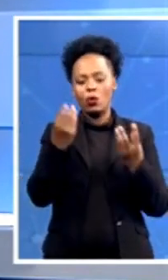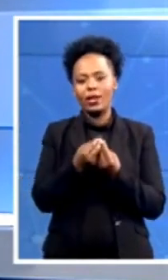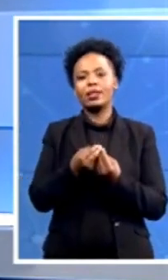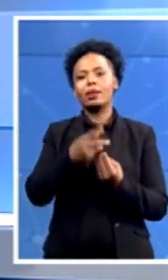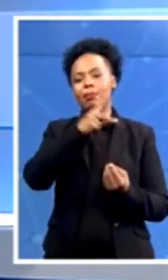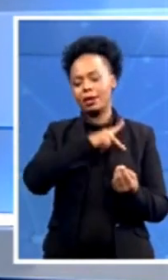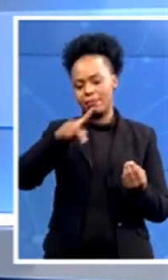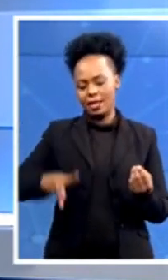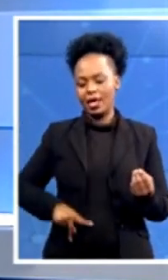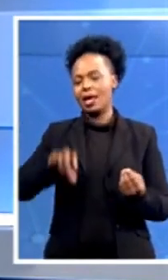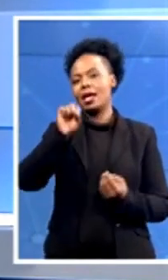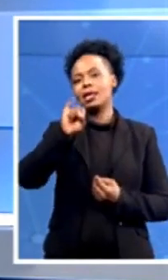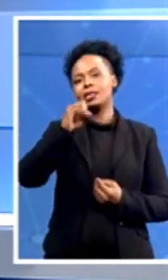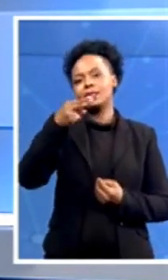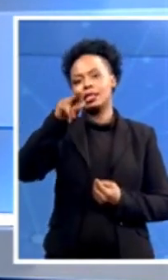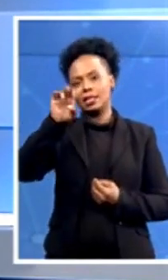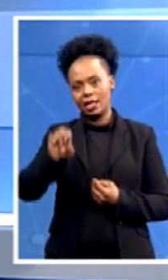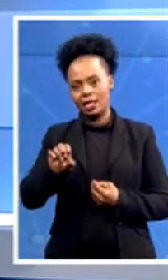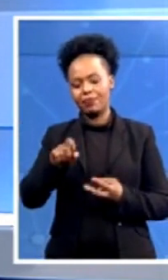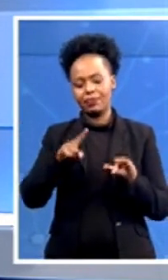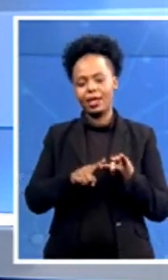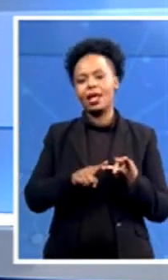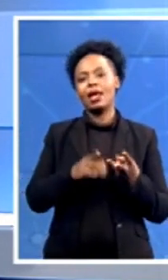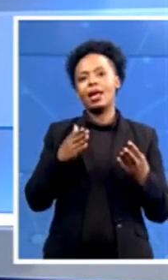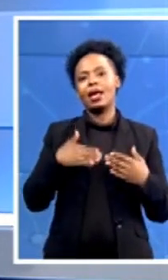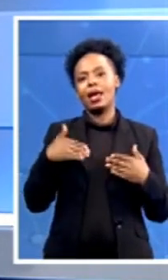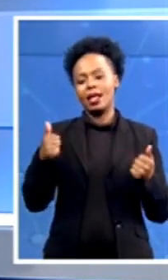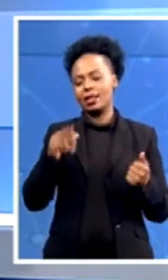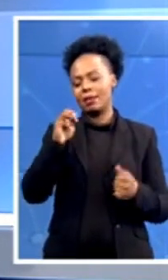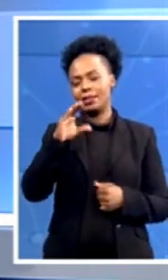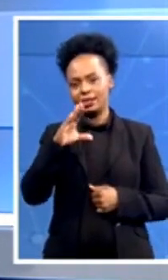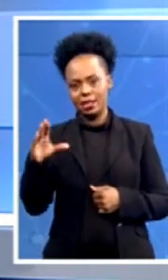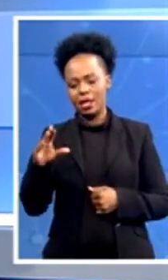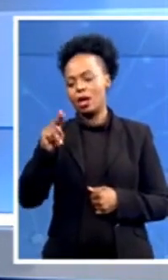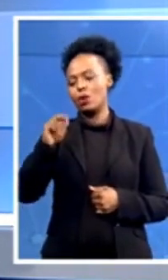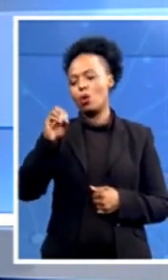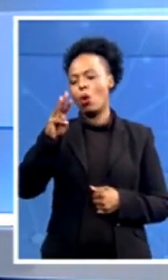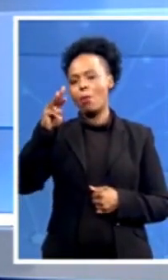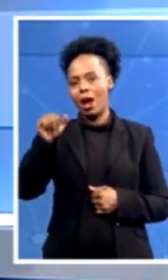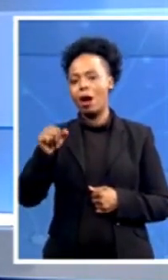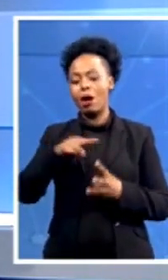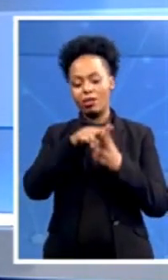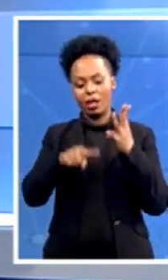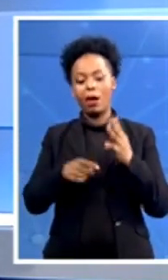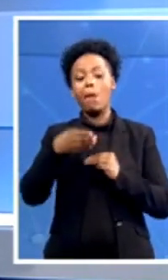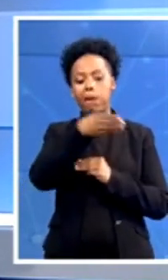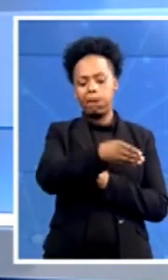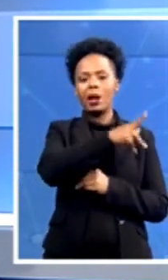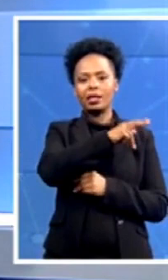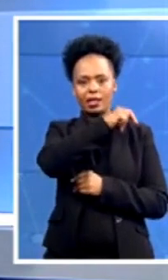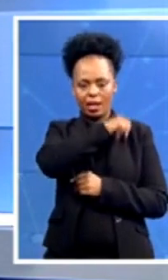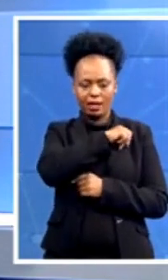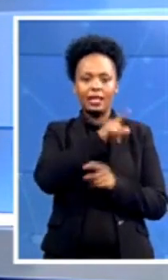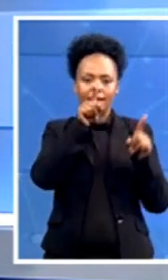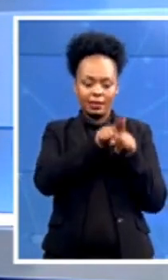KZN Health MEC Nomagugu Simelane. And they are on this campaign to kickstart this door-to-door visit to various parts of Umlazi